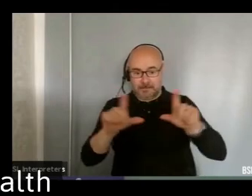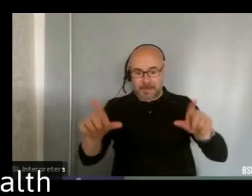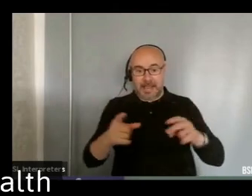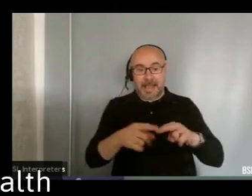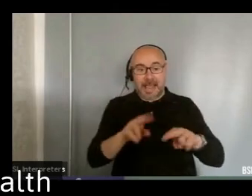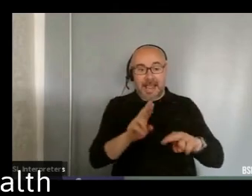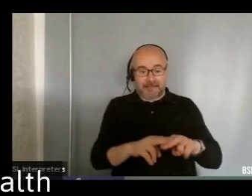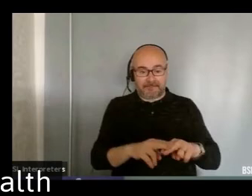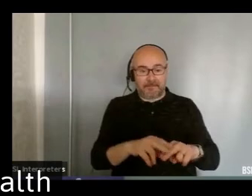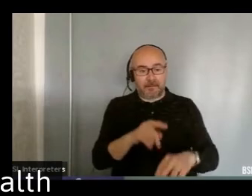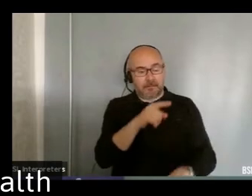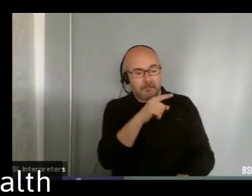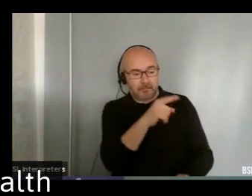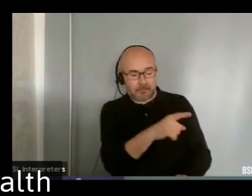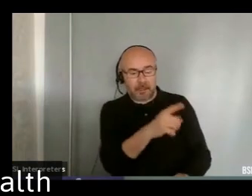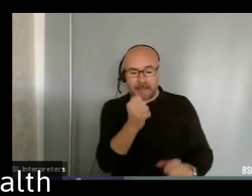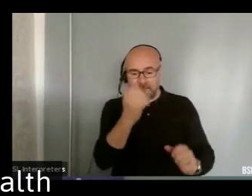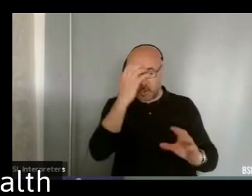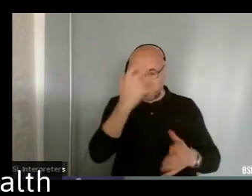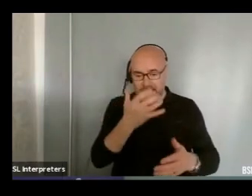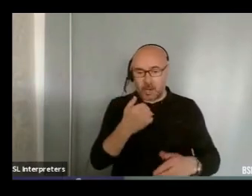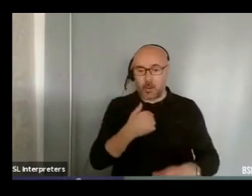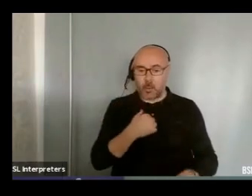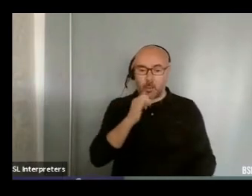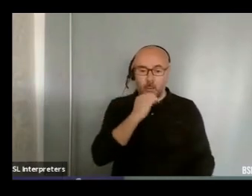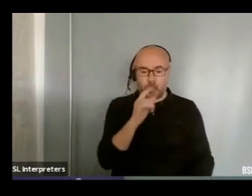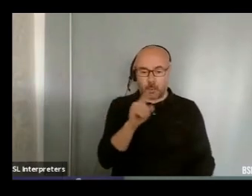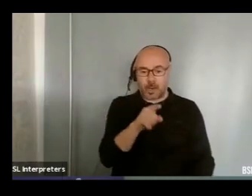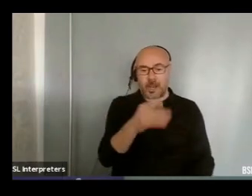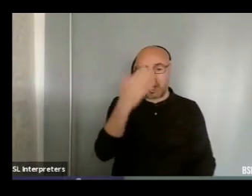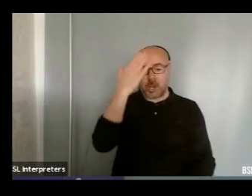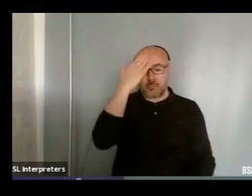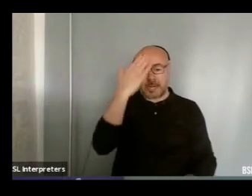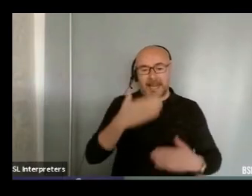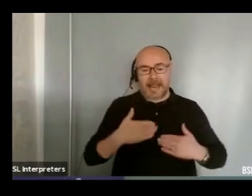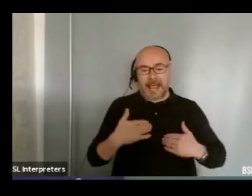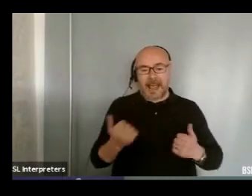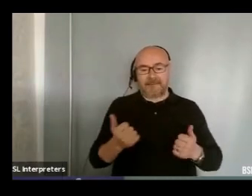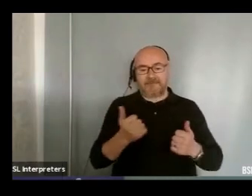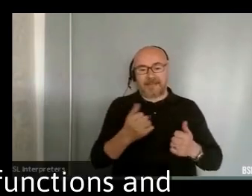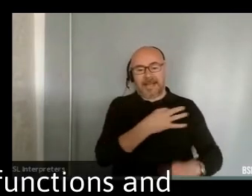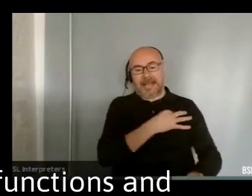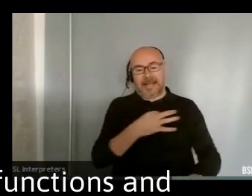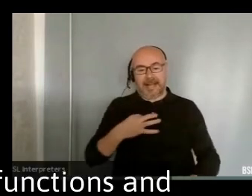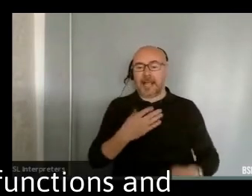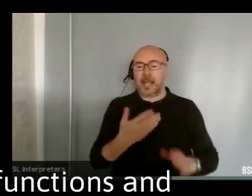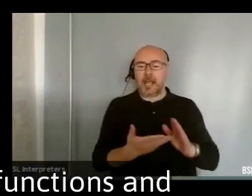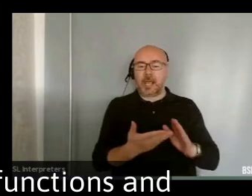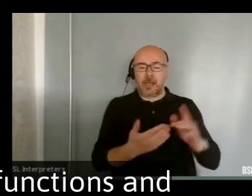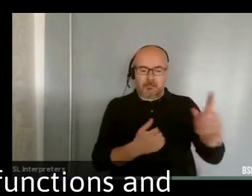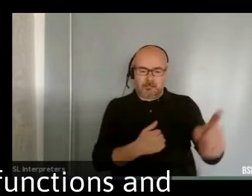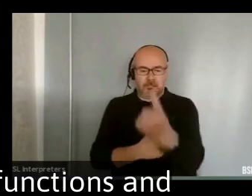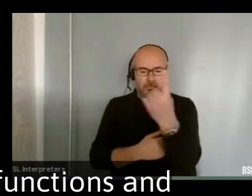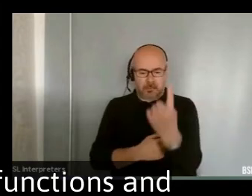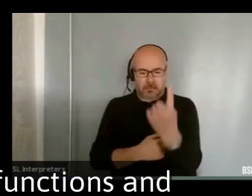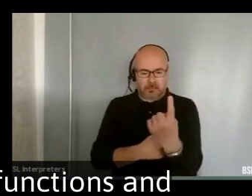them, and part of the work of Brain Health Scotland will be to get them engaged in a brain health clinic where they'll get a more detailed assessment that will look more at this